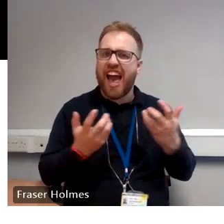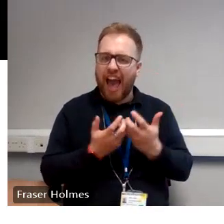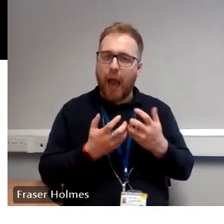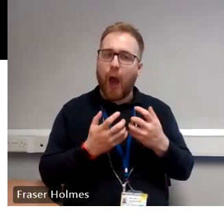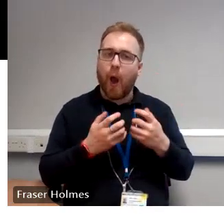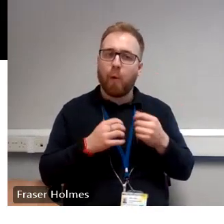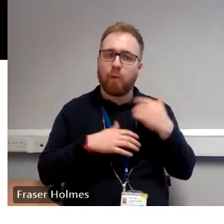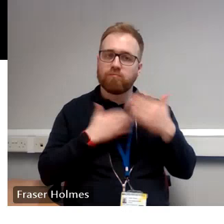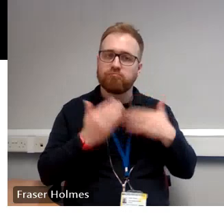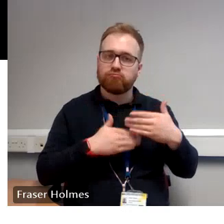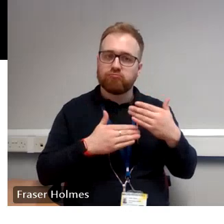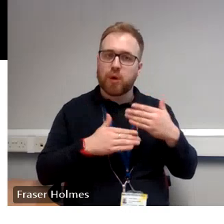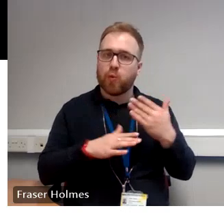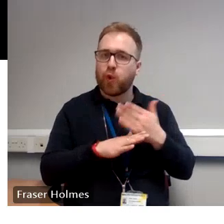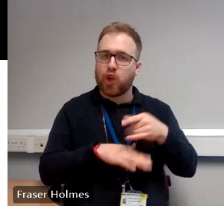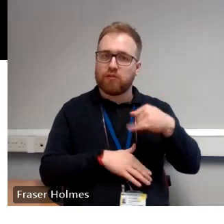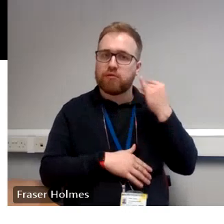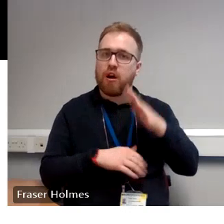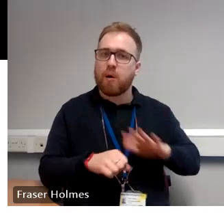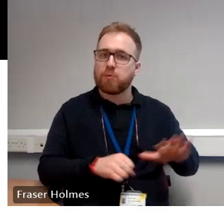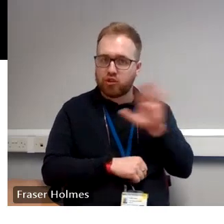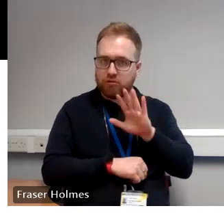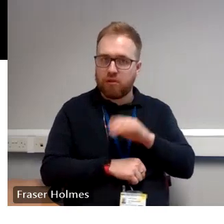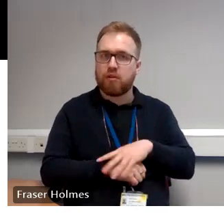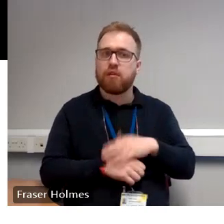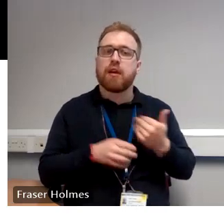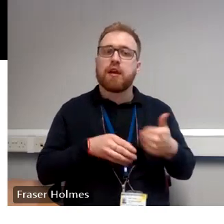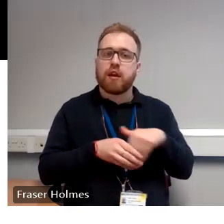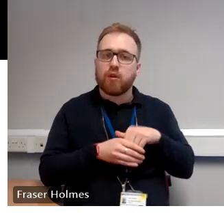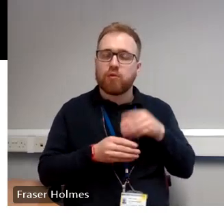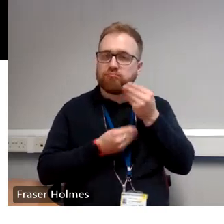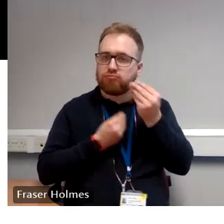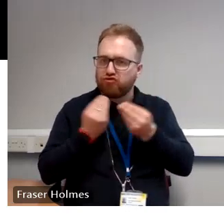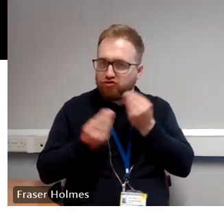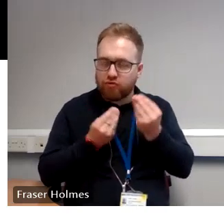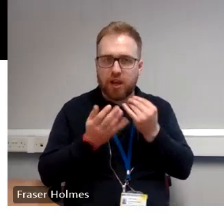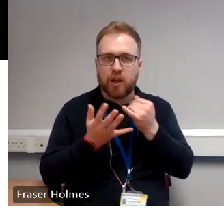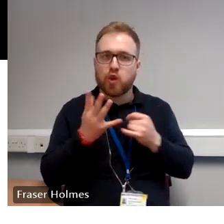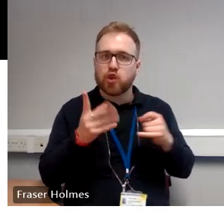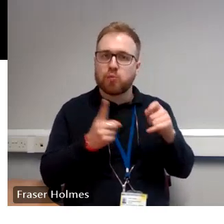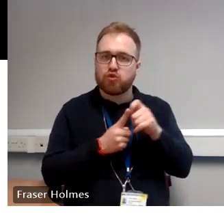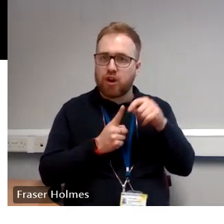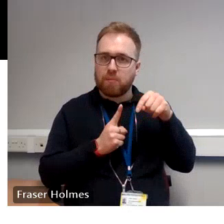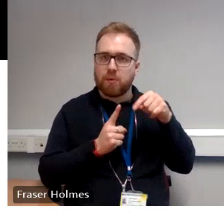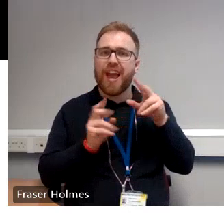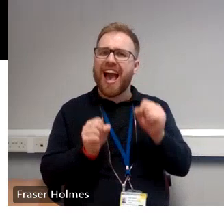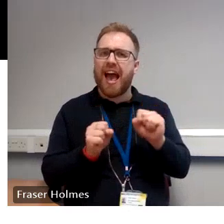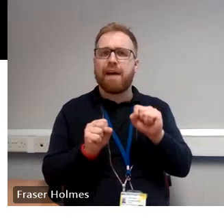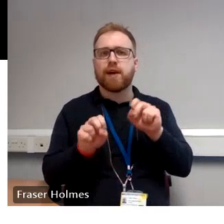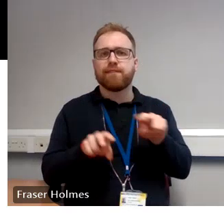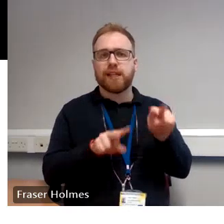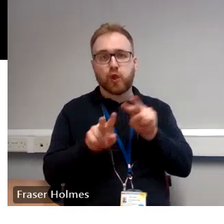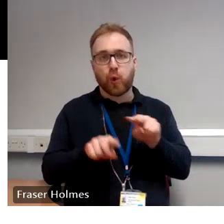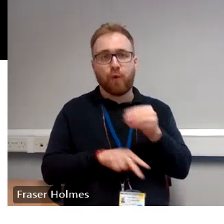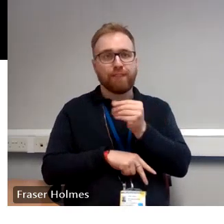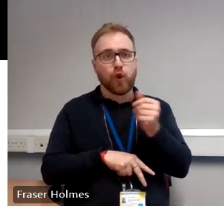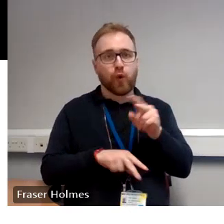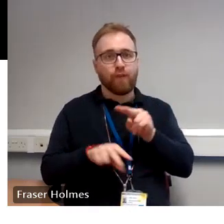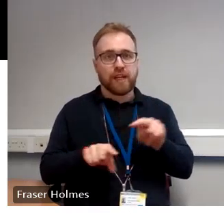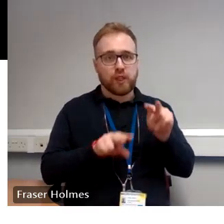operates in Derbyshire. So that will include a description of social prescribing. We've actually got a video for you today. We've got a couple of